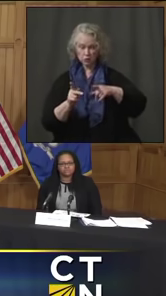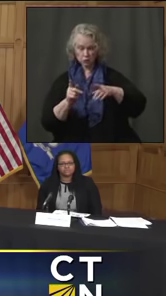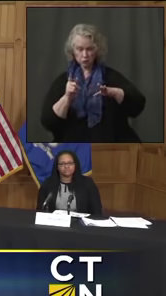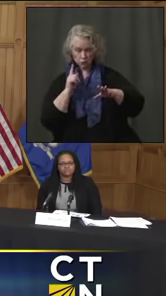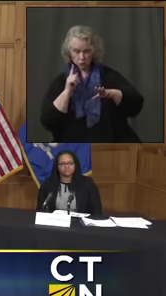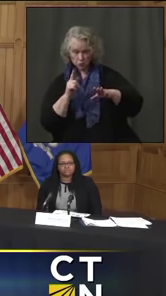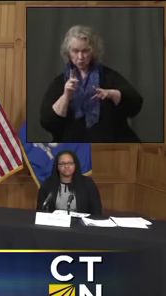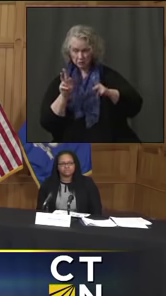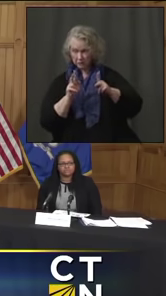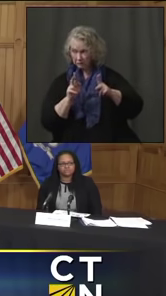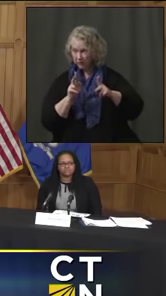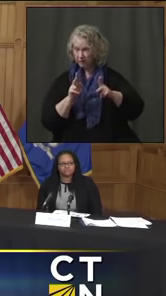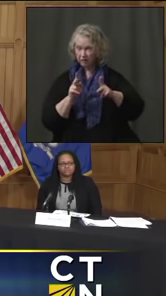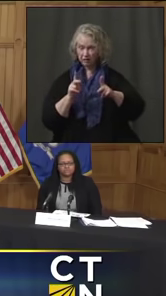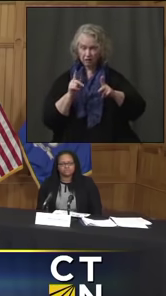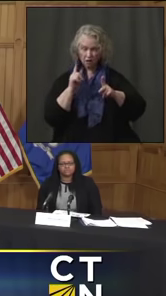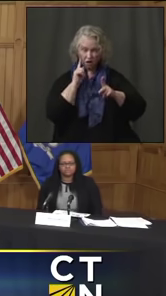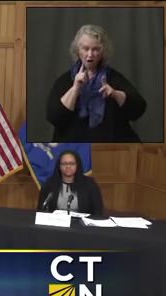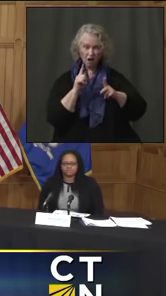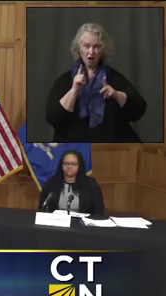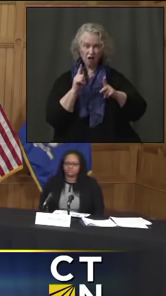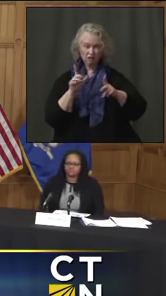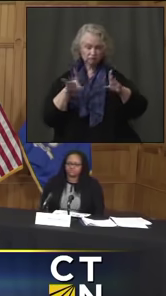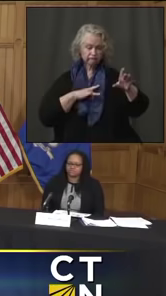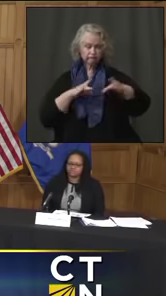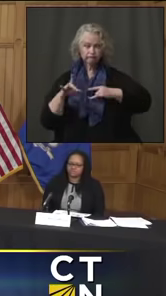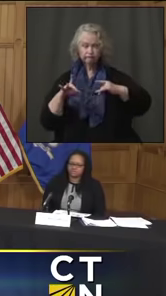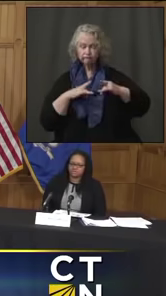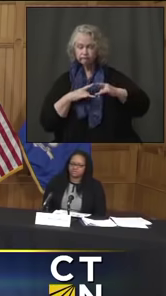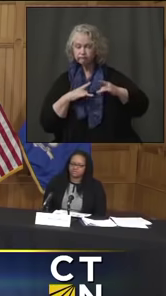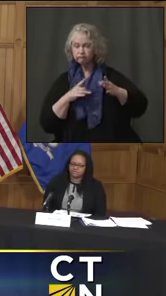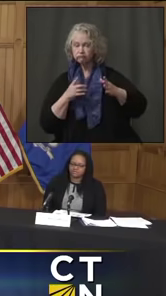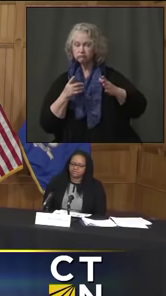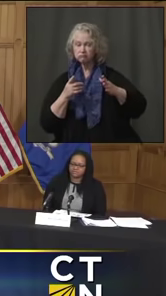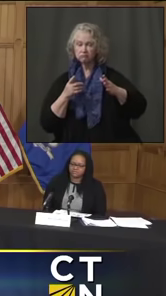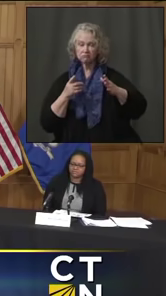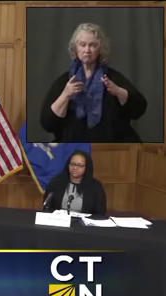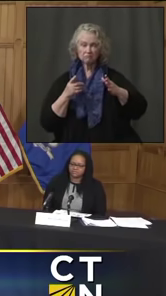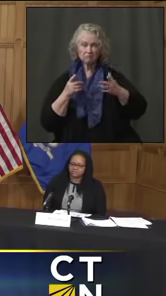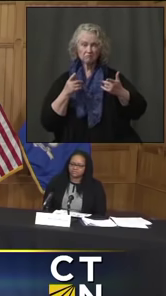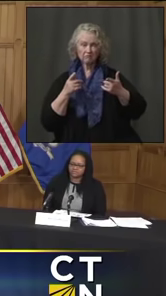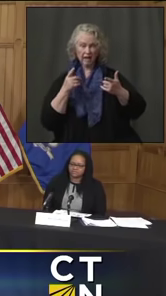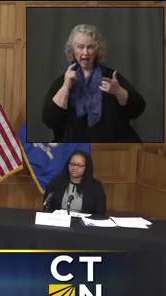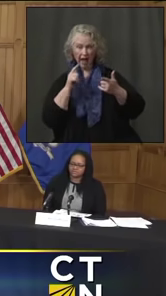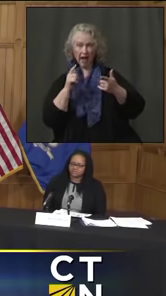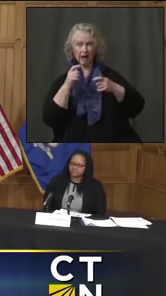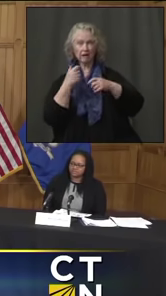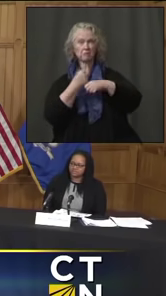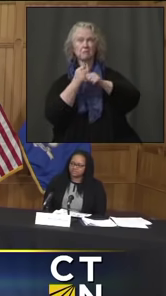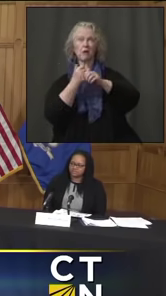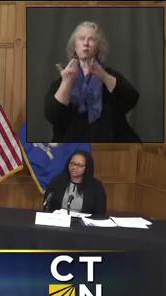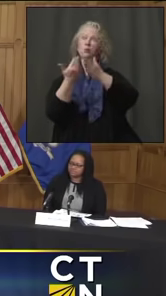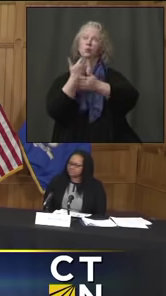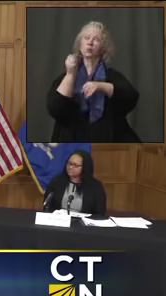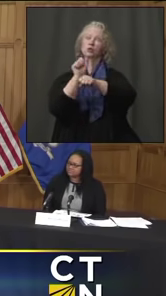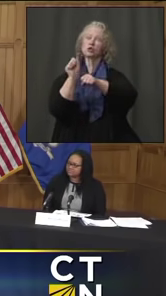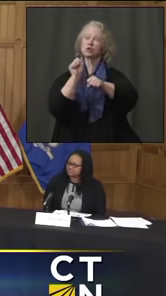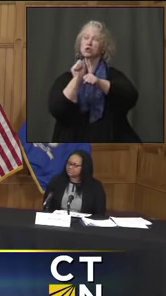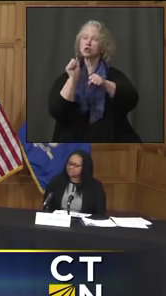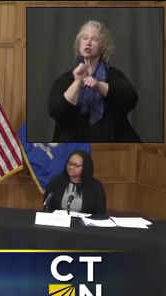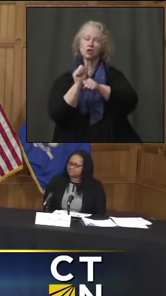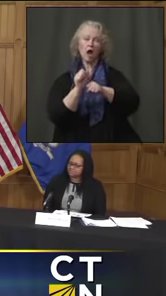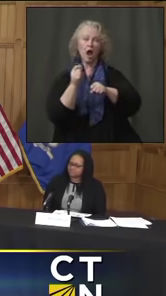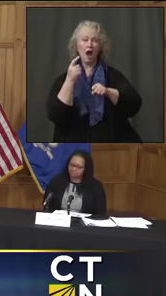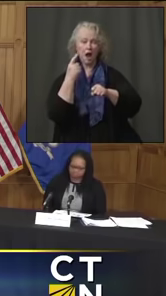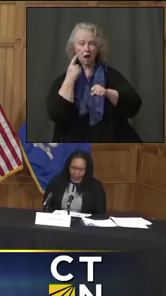getting infected, and that way maybe create jobs in the health industry for young professionals in that area?